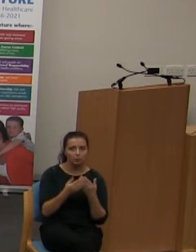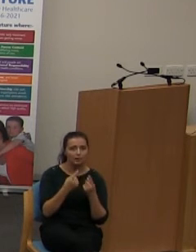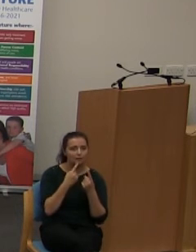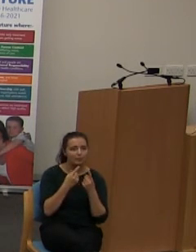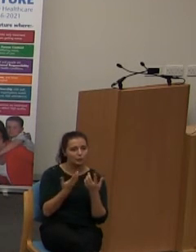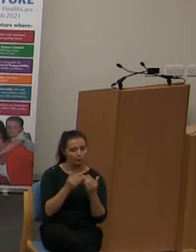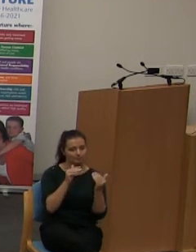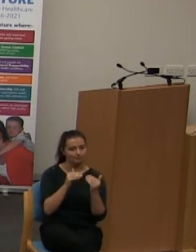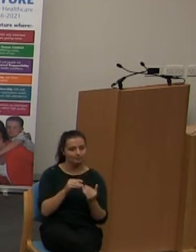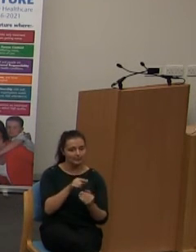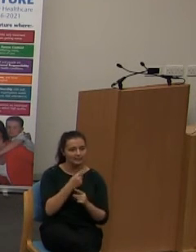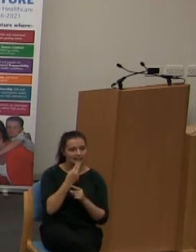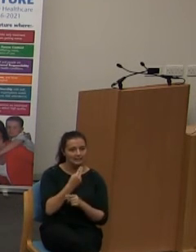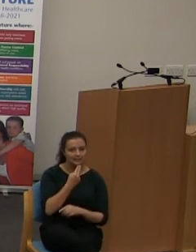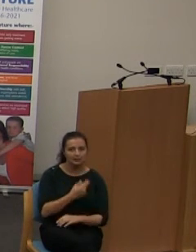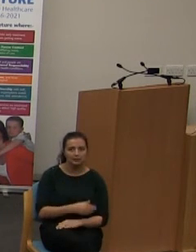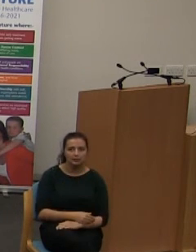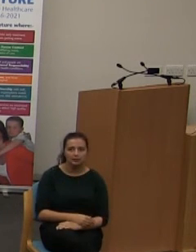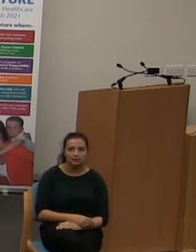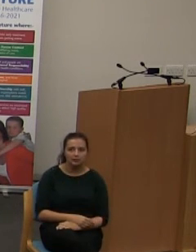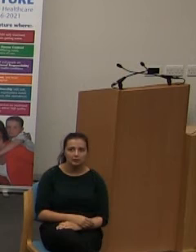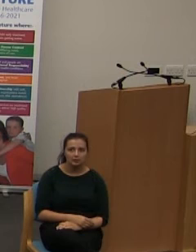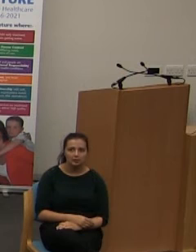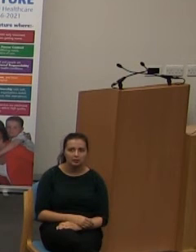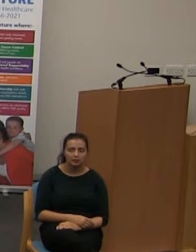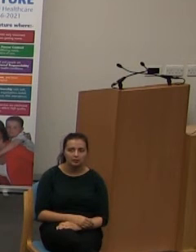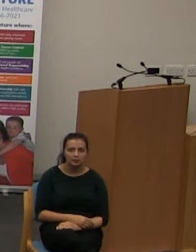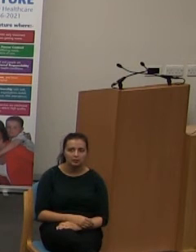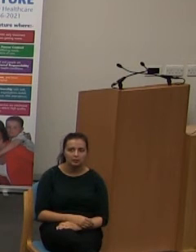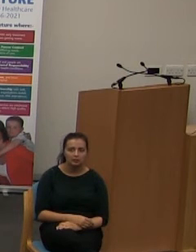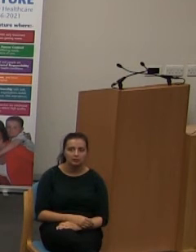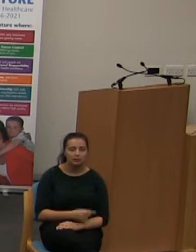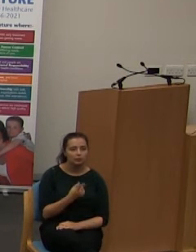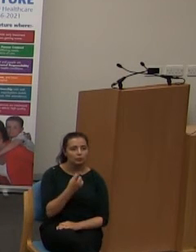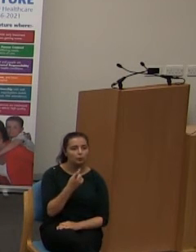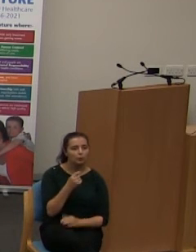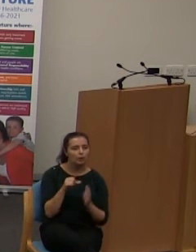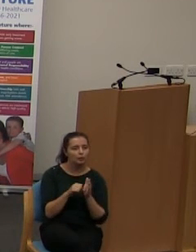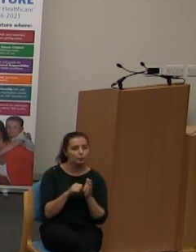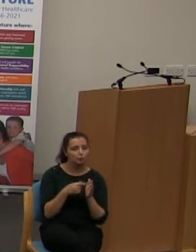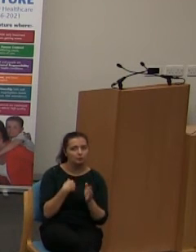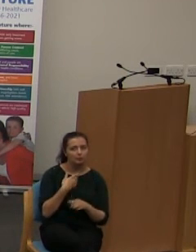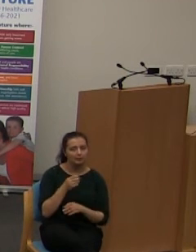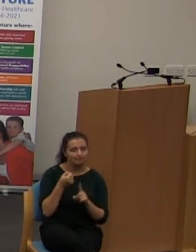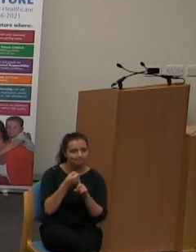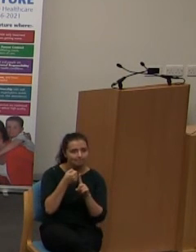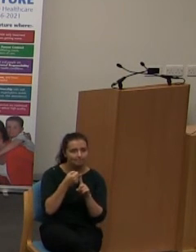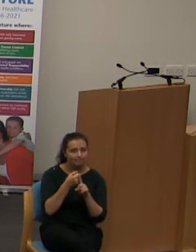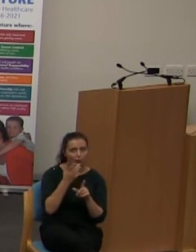to meet the services? The other question is a very short one. One of the issues I raised repeatedly over 10 years was